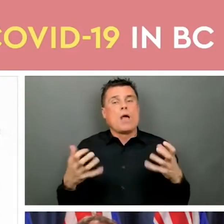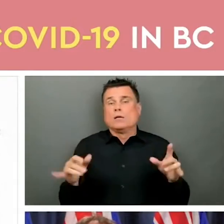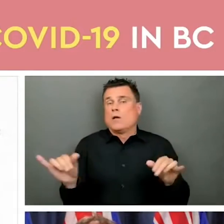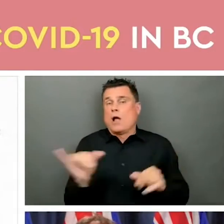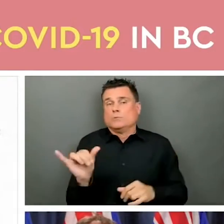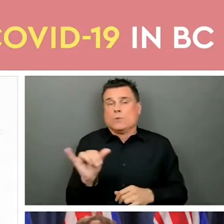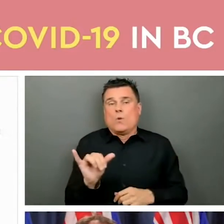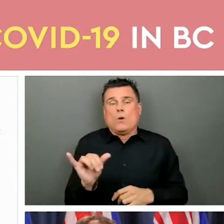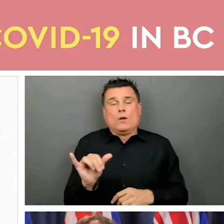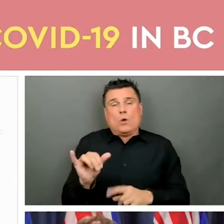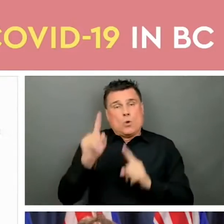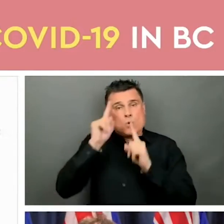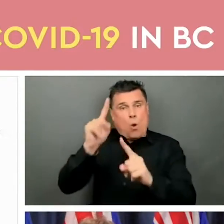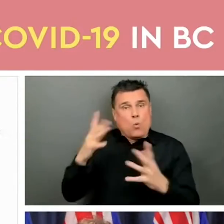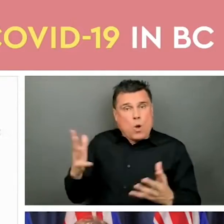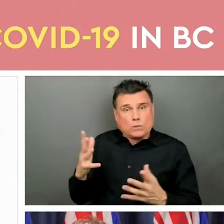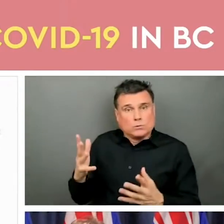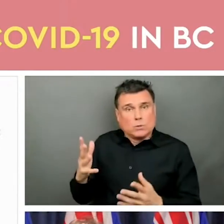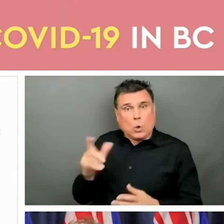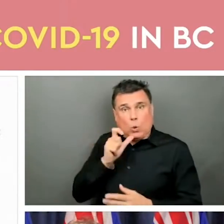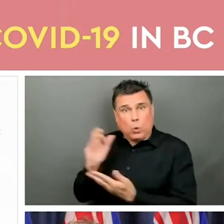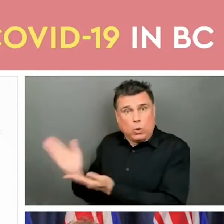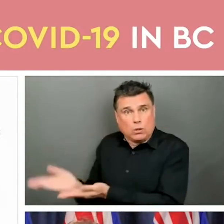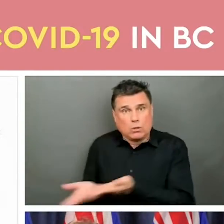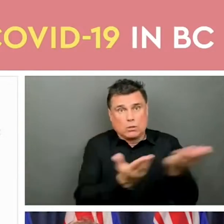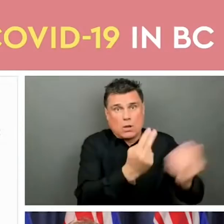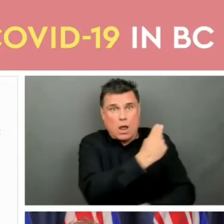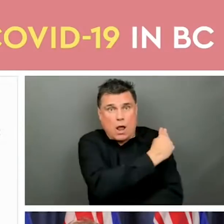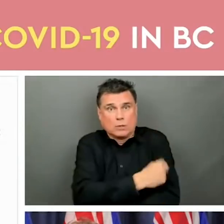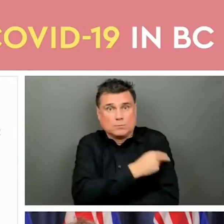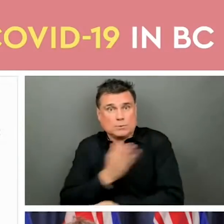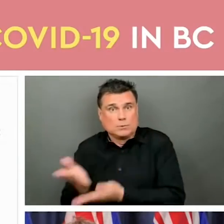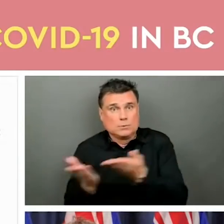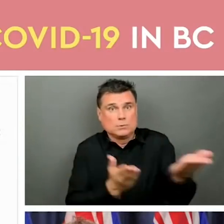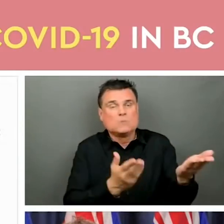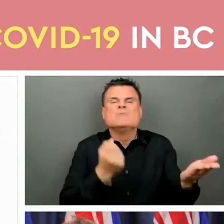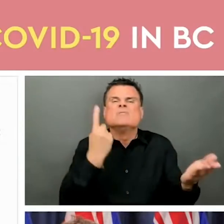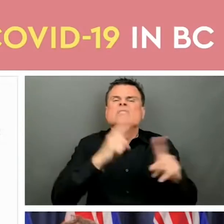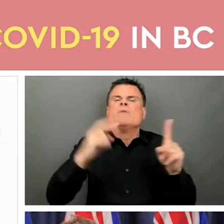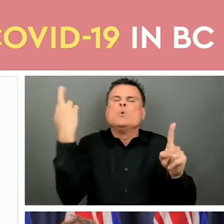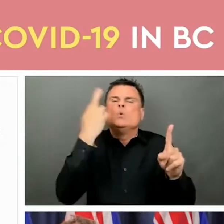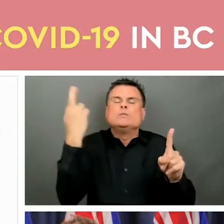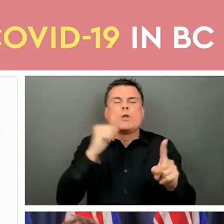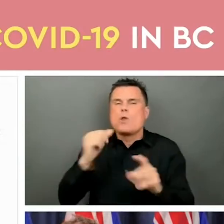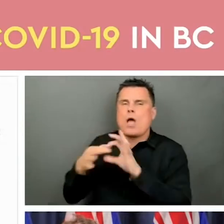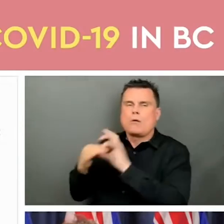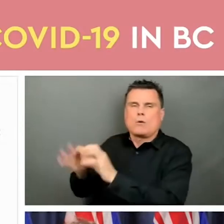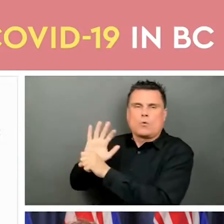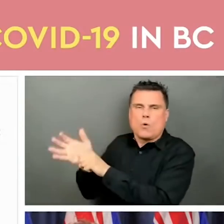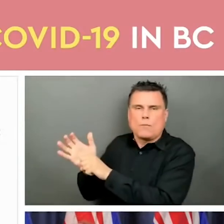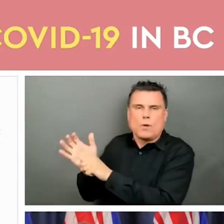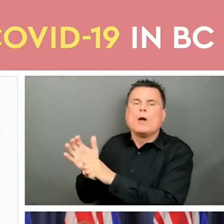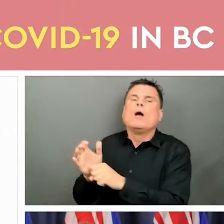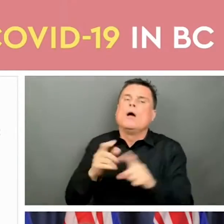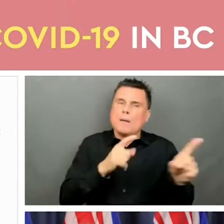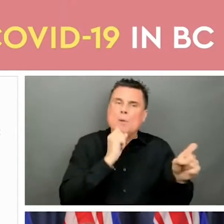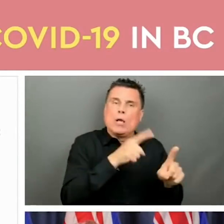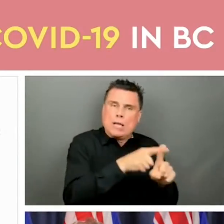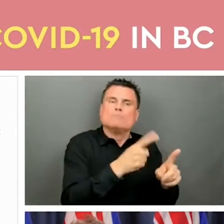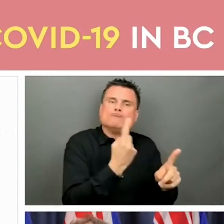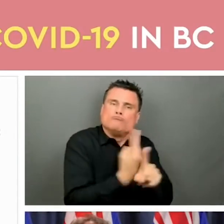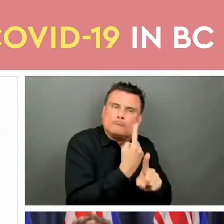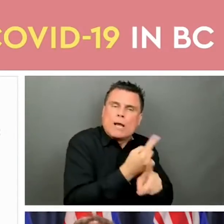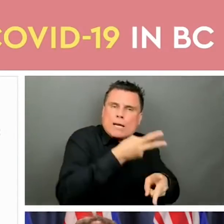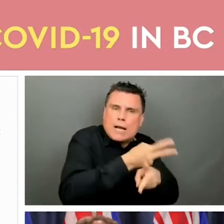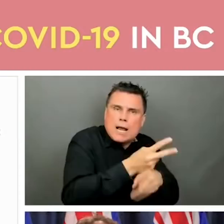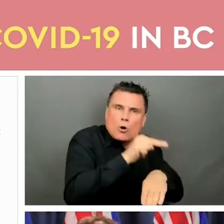This is a reality we're facing right now, and a reality we can face in the coming days and weeks. In